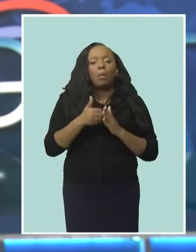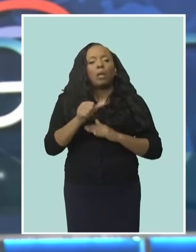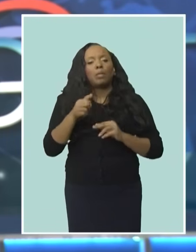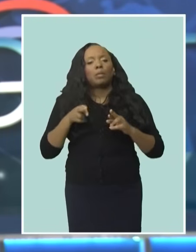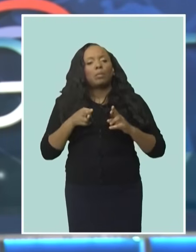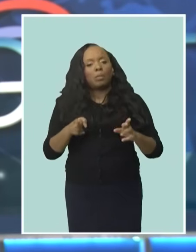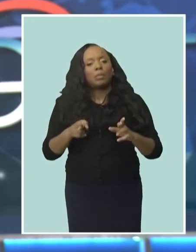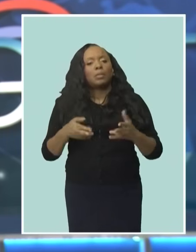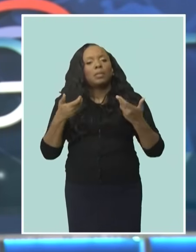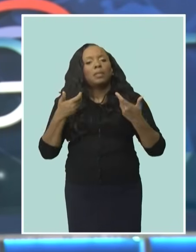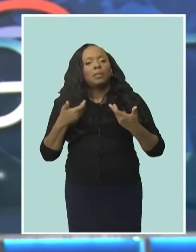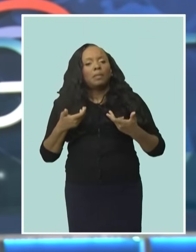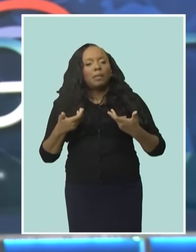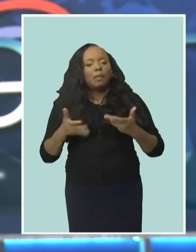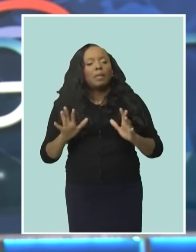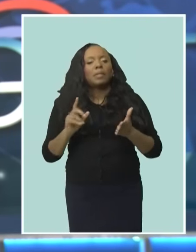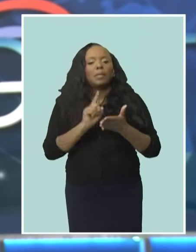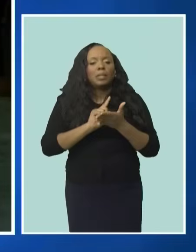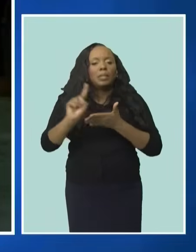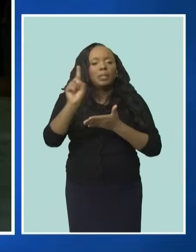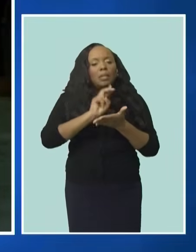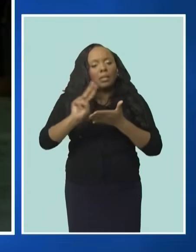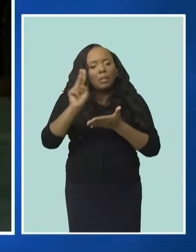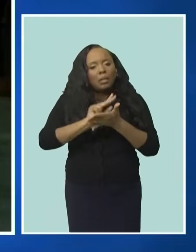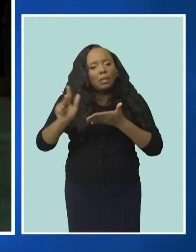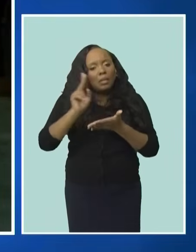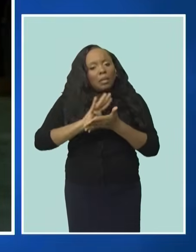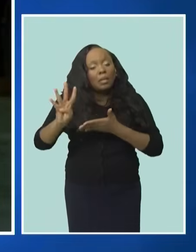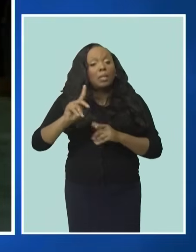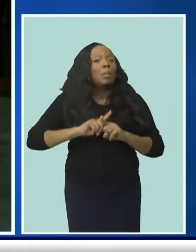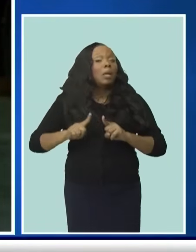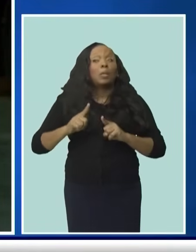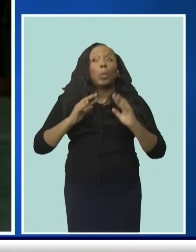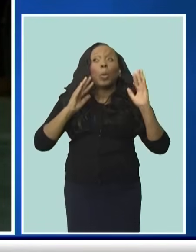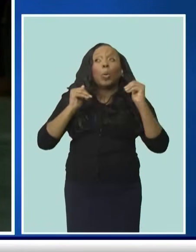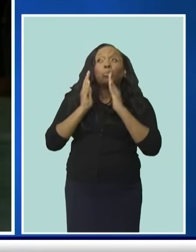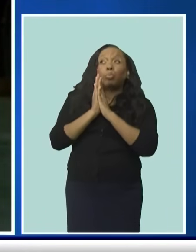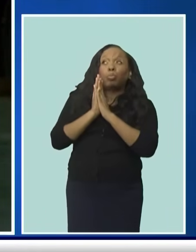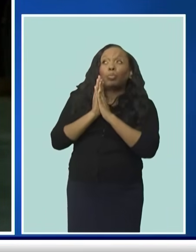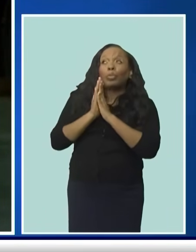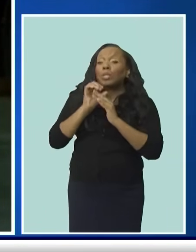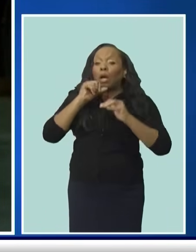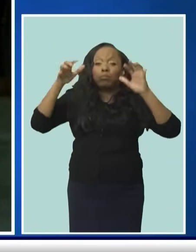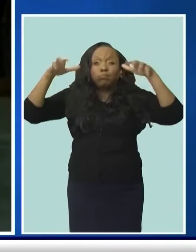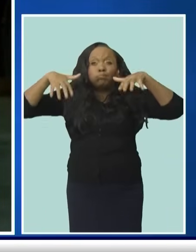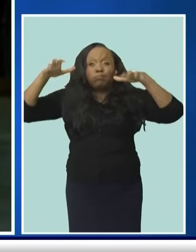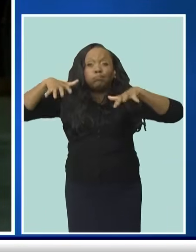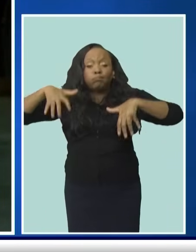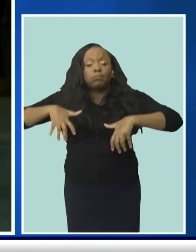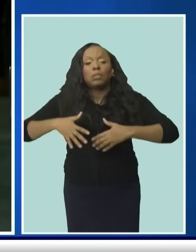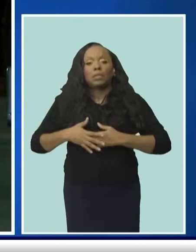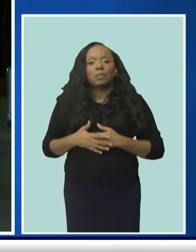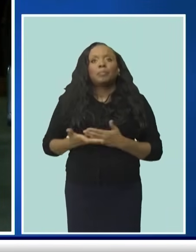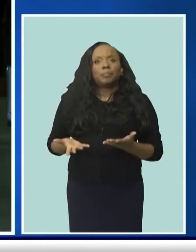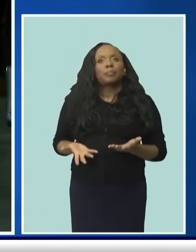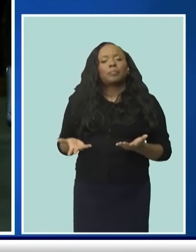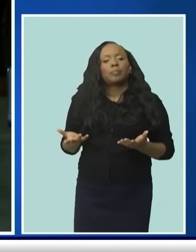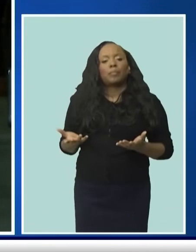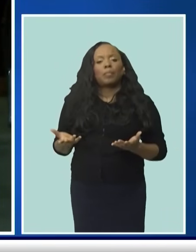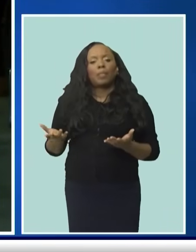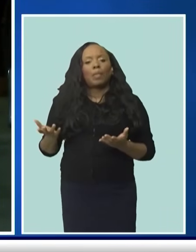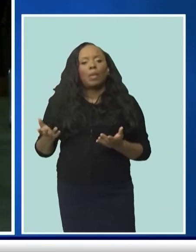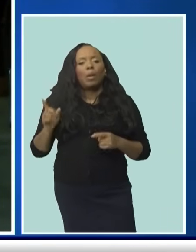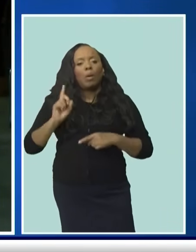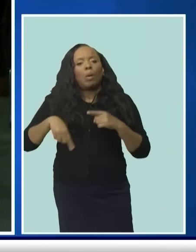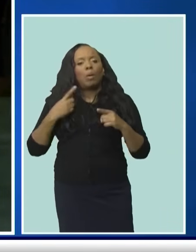couple weeks, weather permitting. The others are at different stages. Some are ongoing, or as soon as the contractors